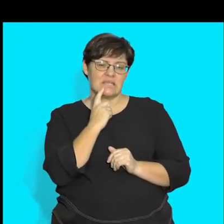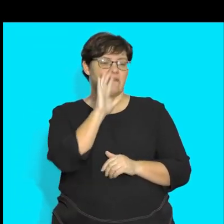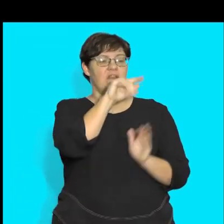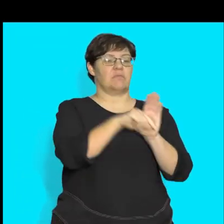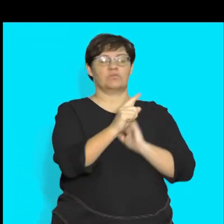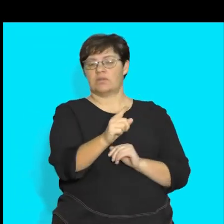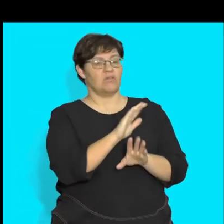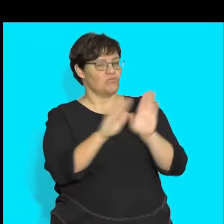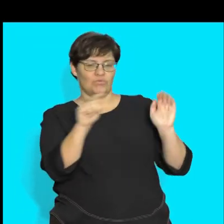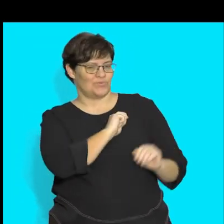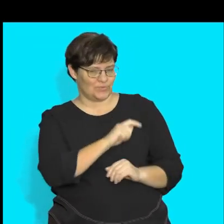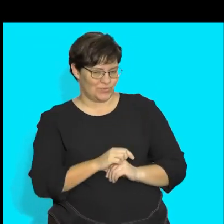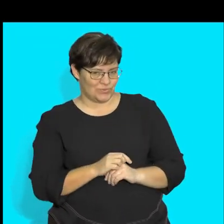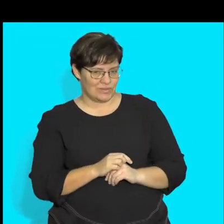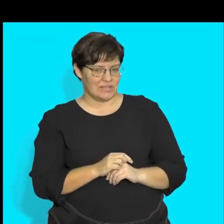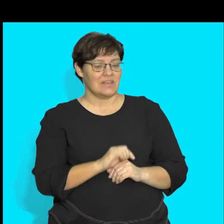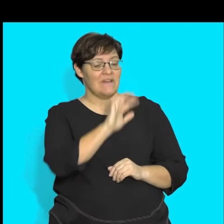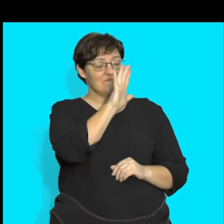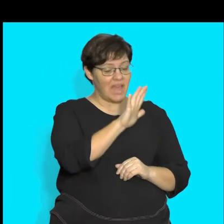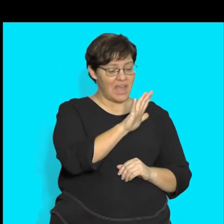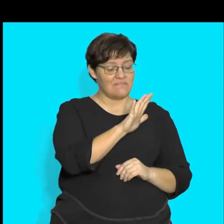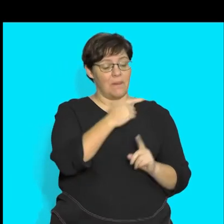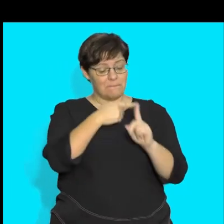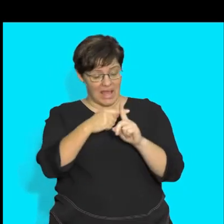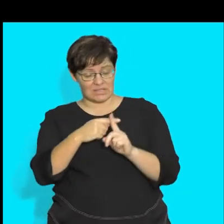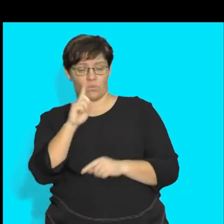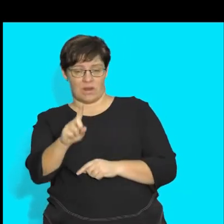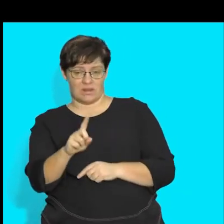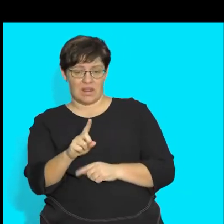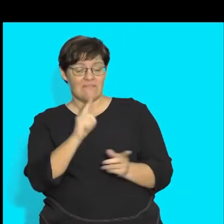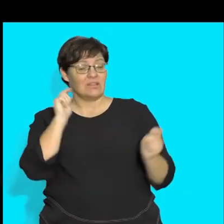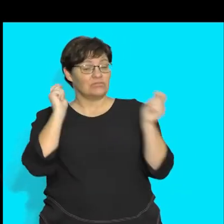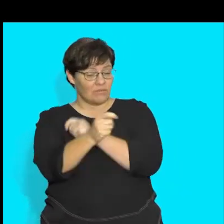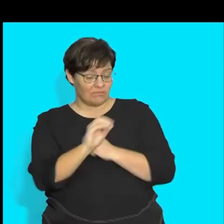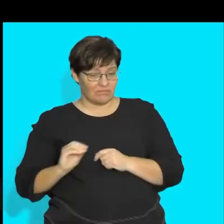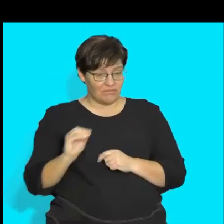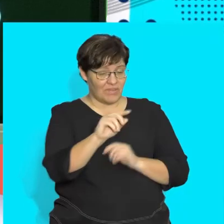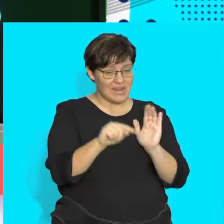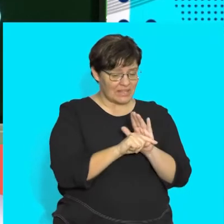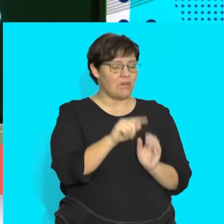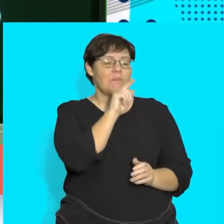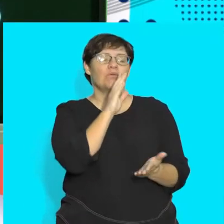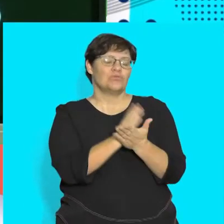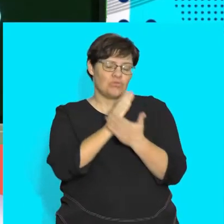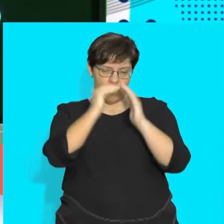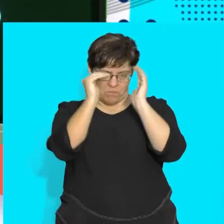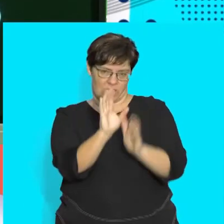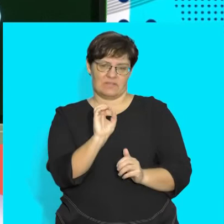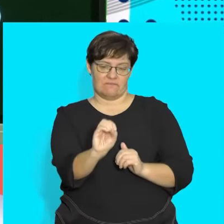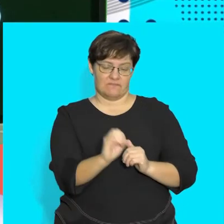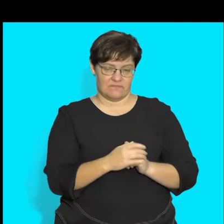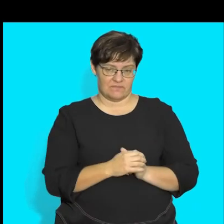5 minus 1. It's not. It's going to end up being 5 plus 1. And so whenever you substitute a negative value, always make sure that you do it in